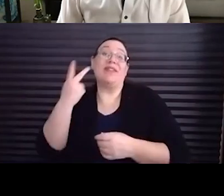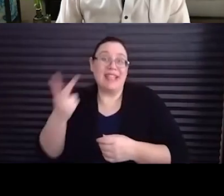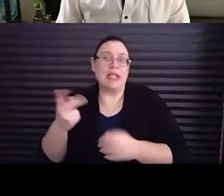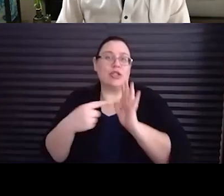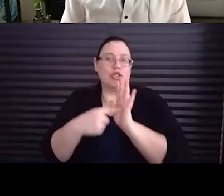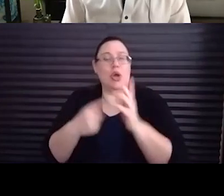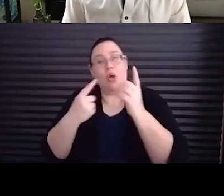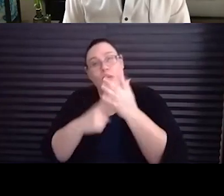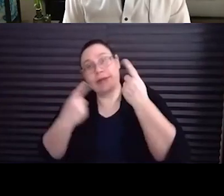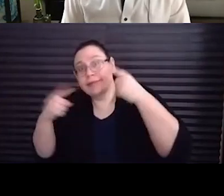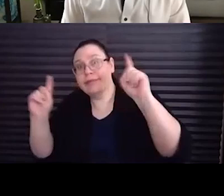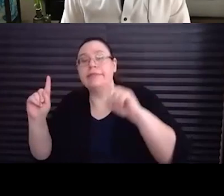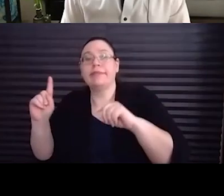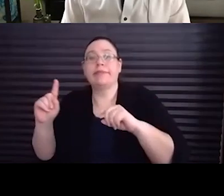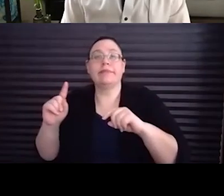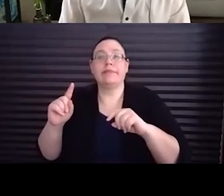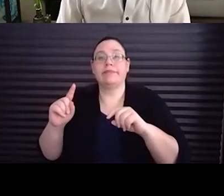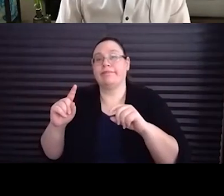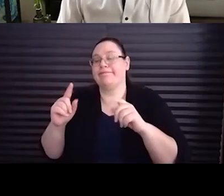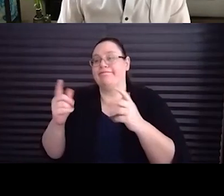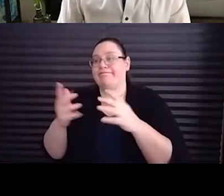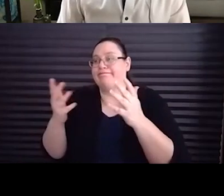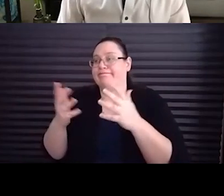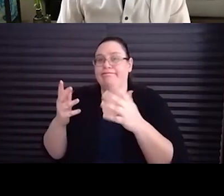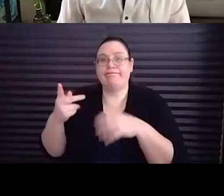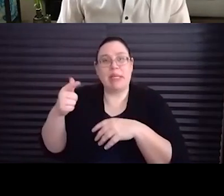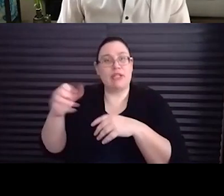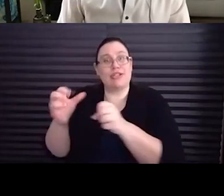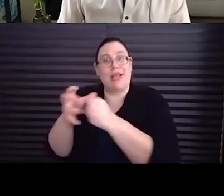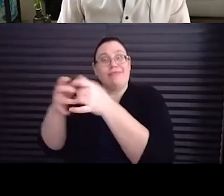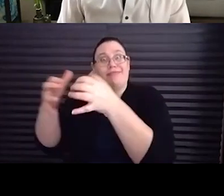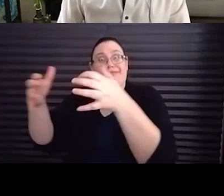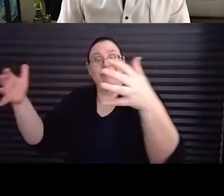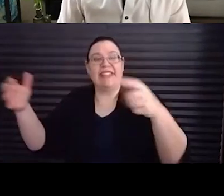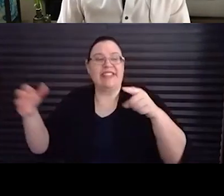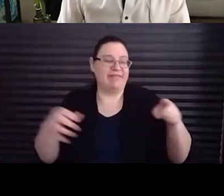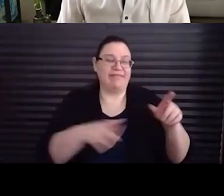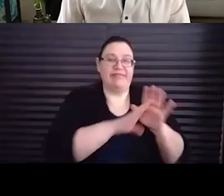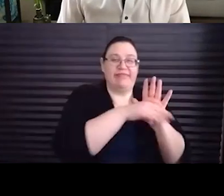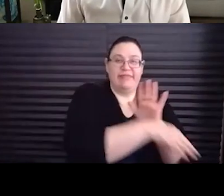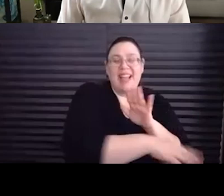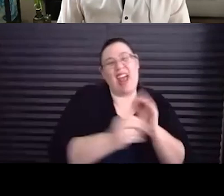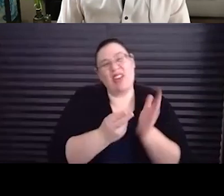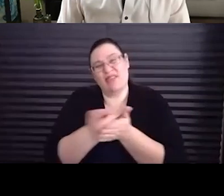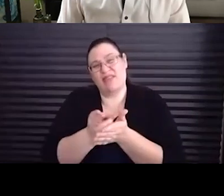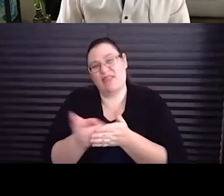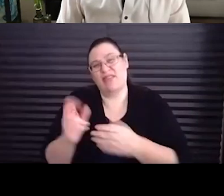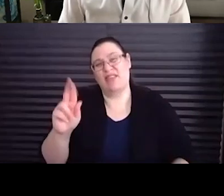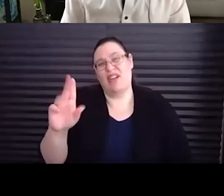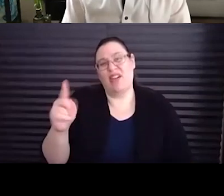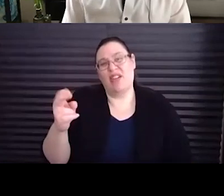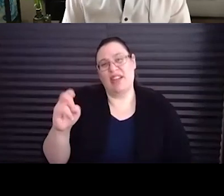factor between pages that really, you know, do grow and those that don't. And of course, the authenticity component. So that's a